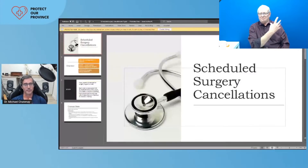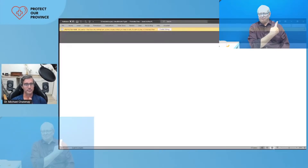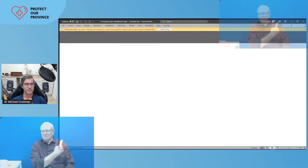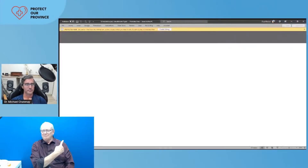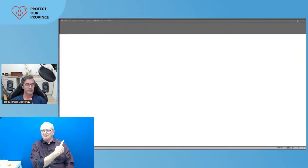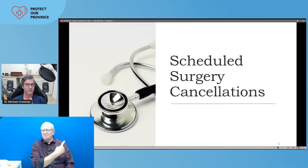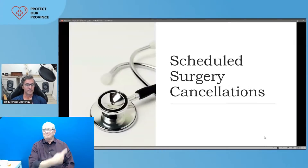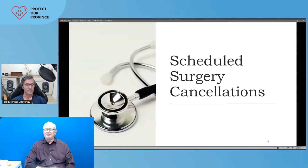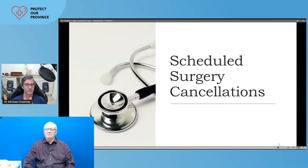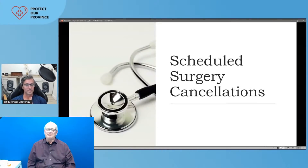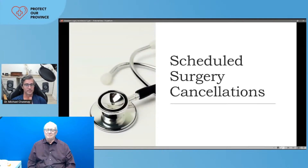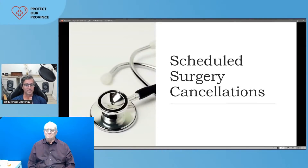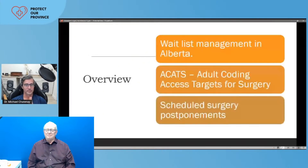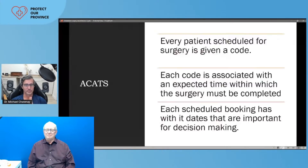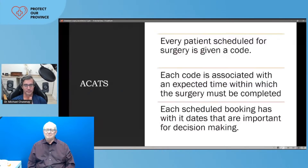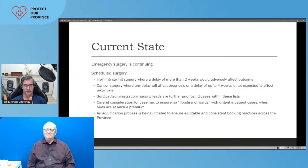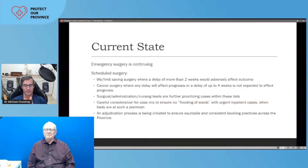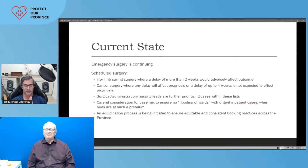So